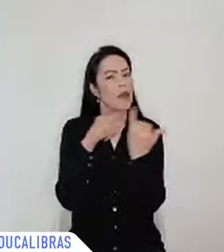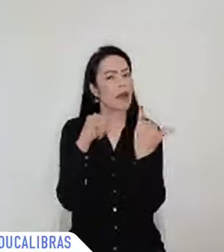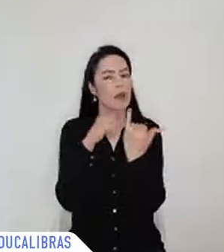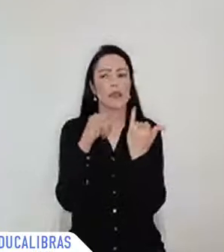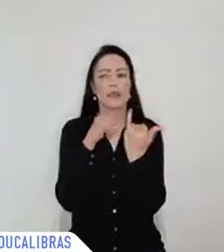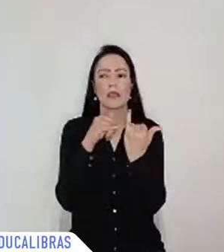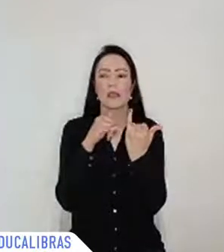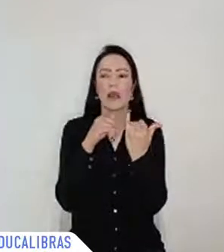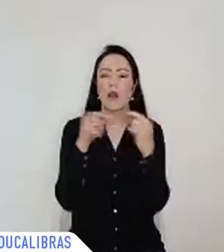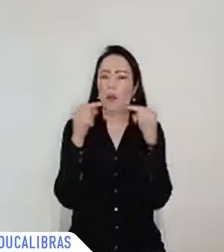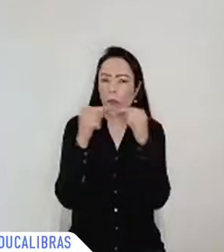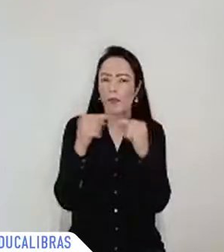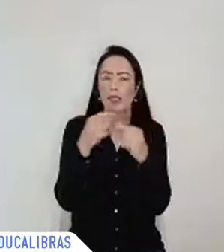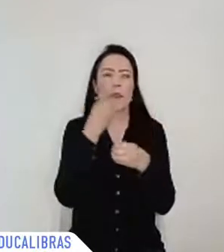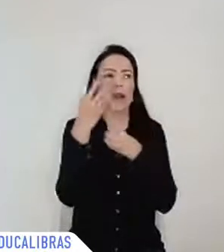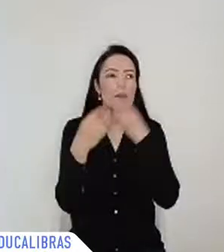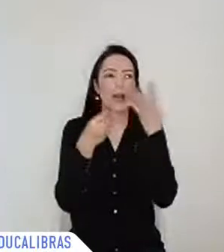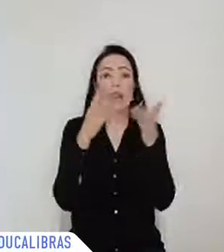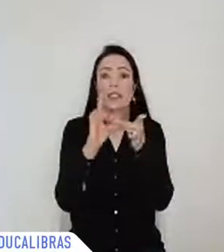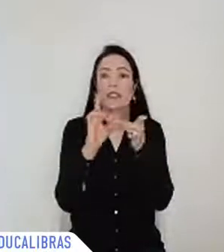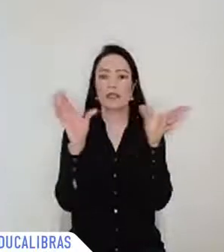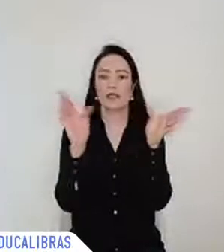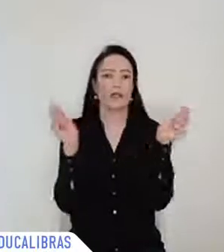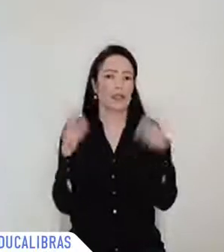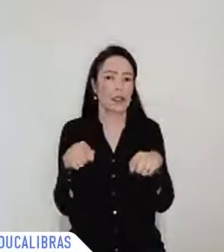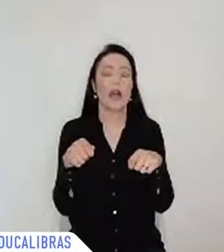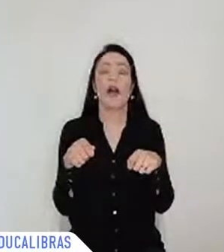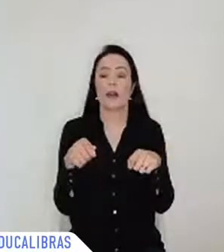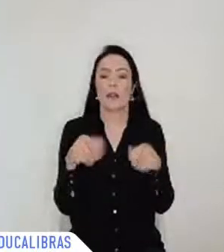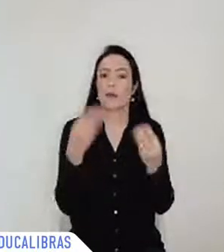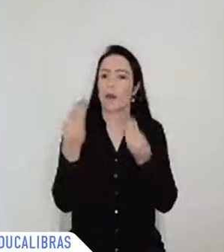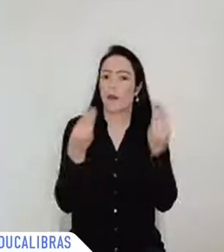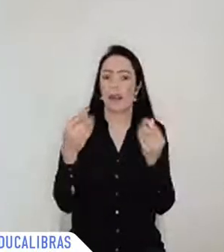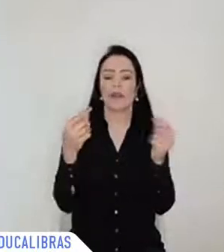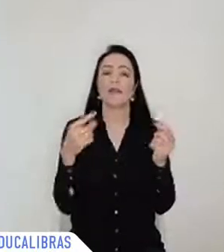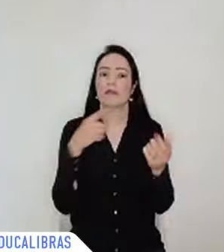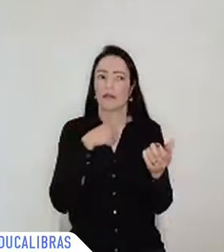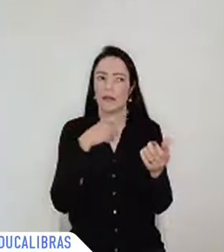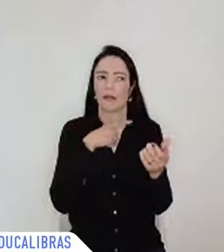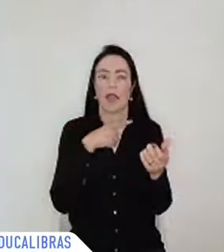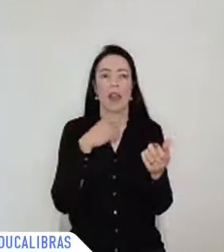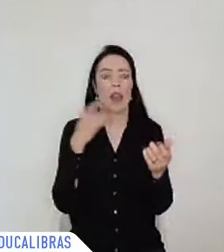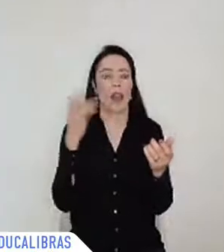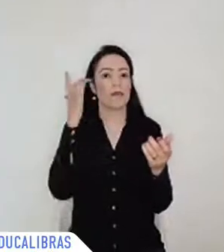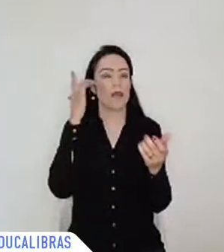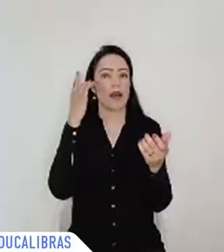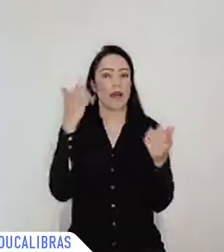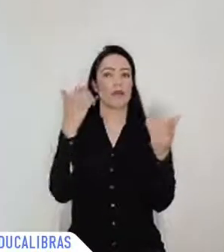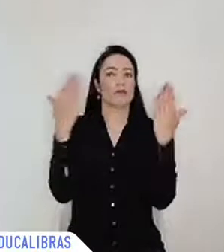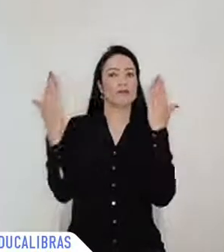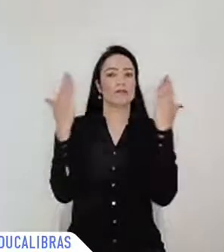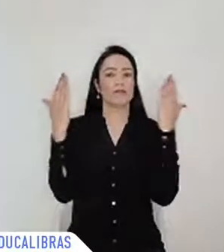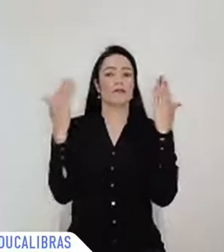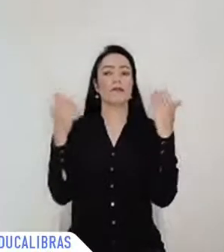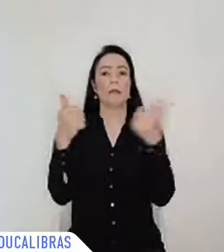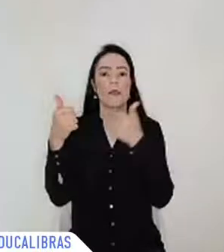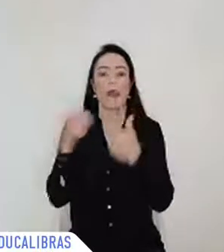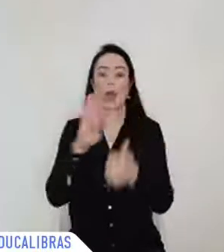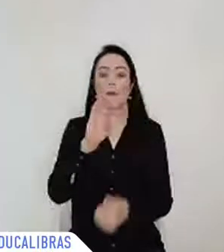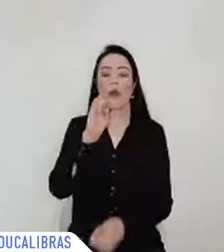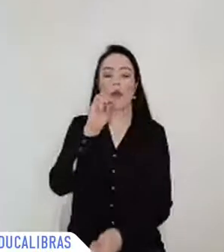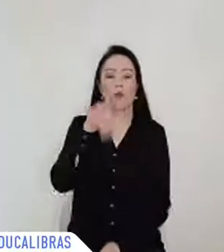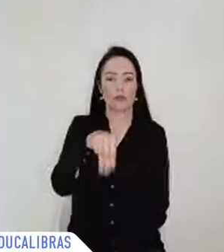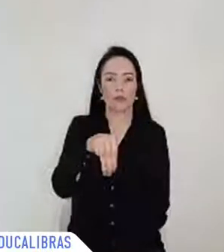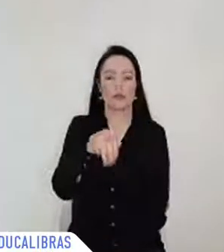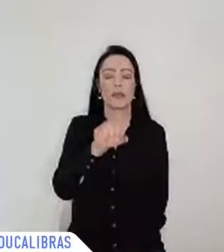I finished my PhD in the United States, and I remember that my professor said that there is a